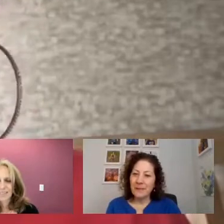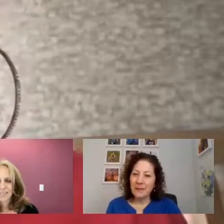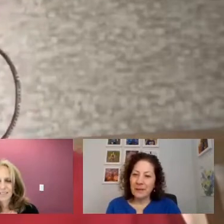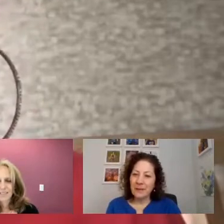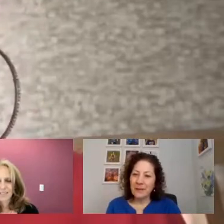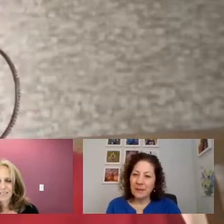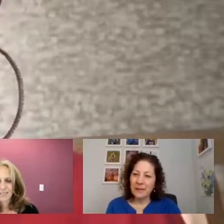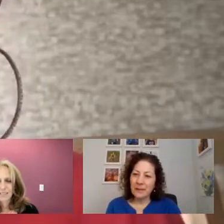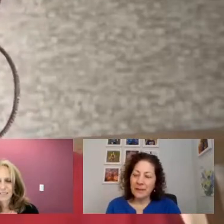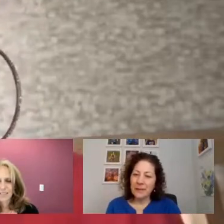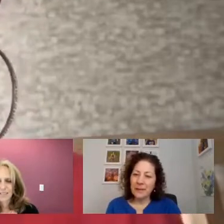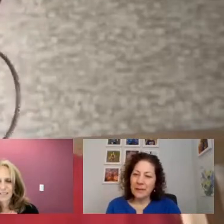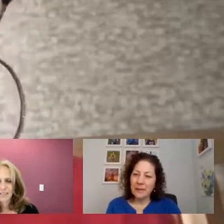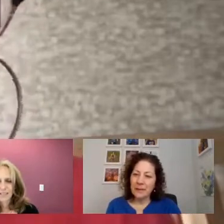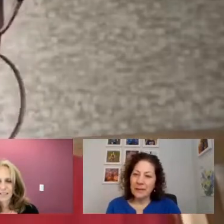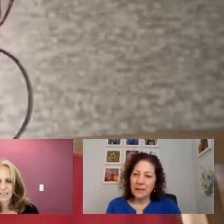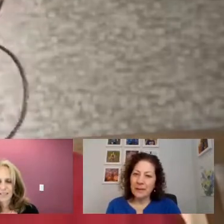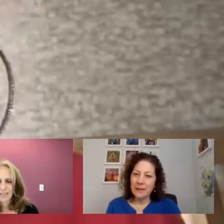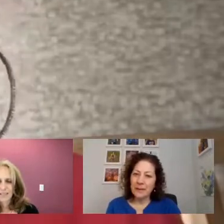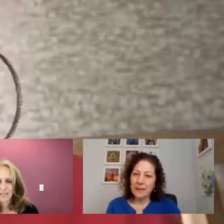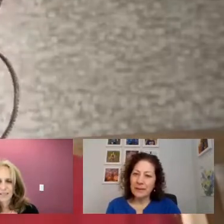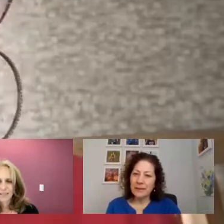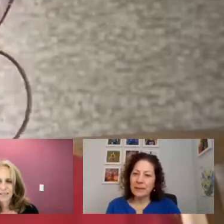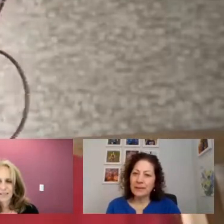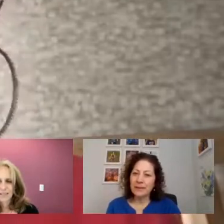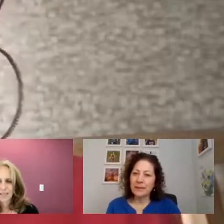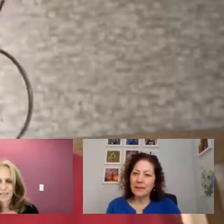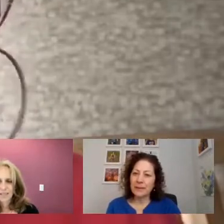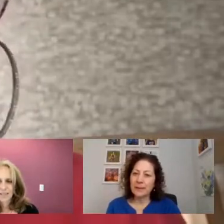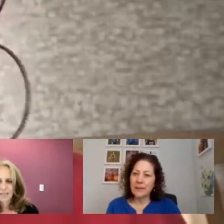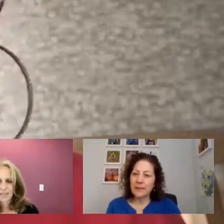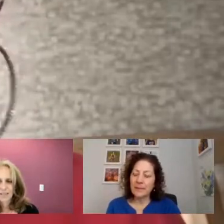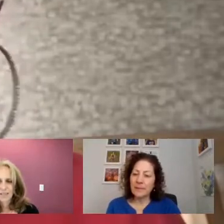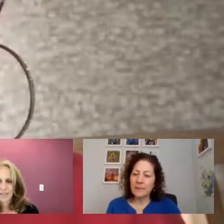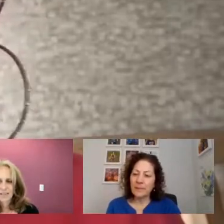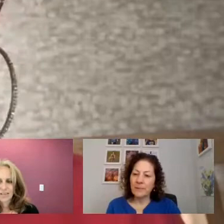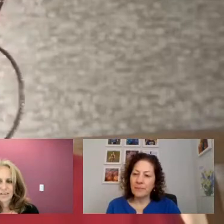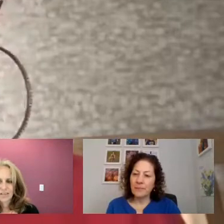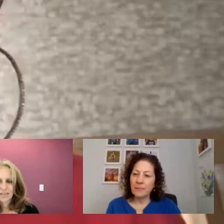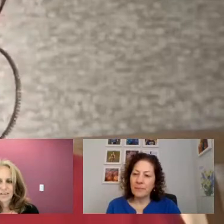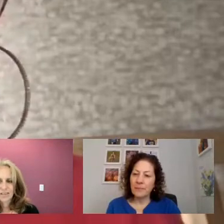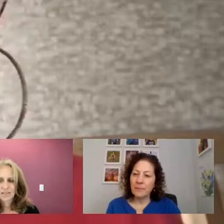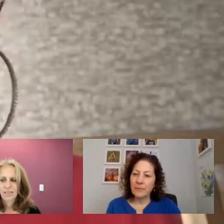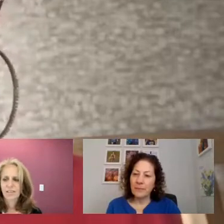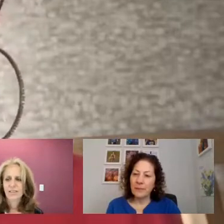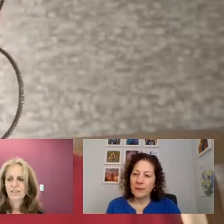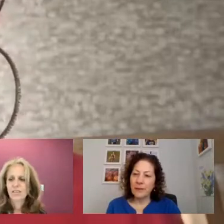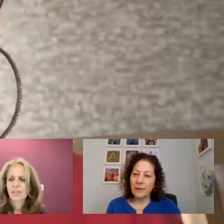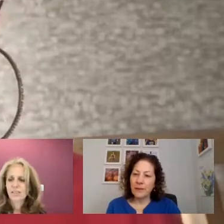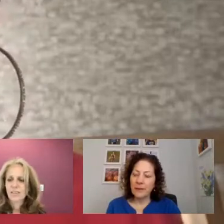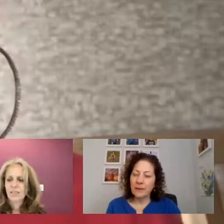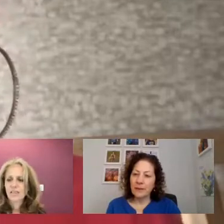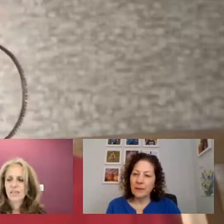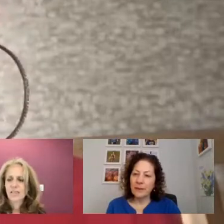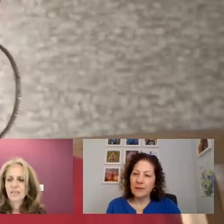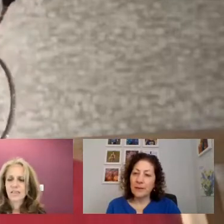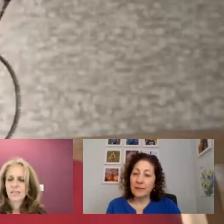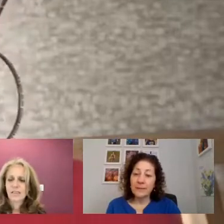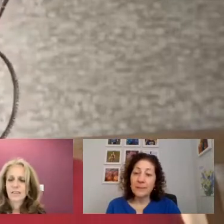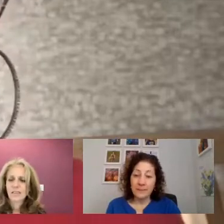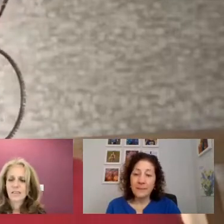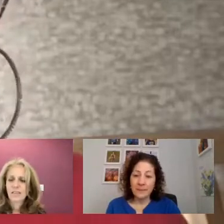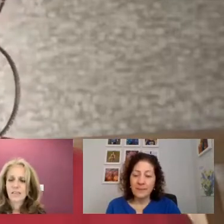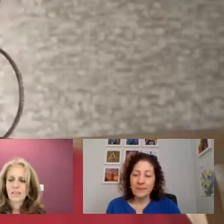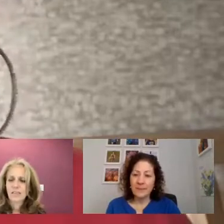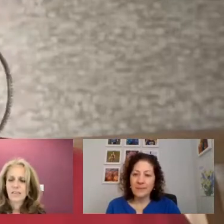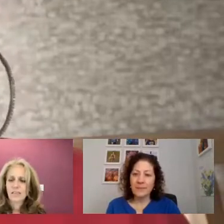But I also hear people say, well, I can't afford the $15 in parking, And something